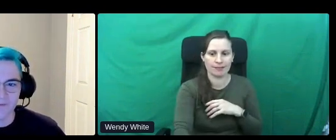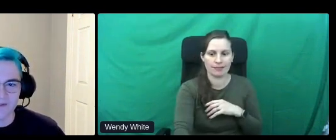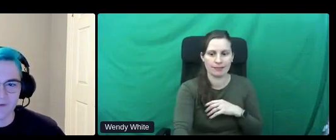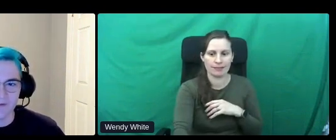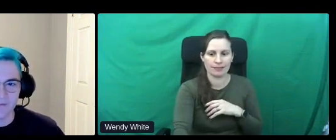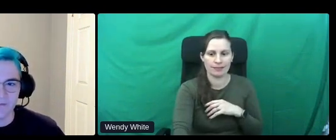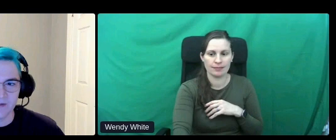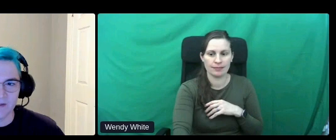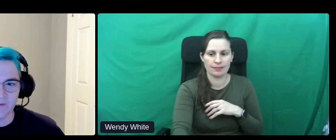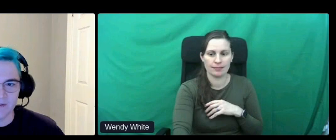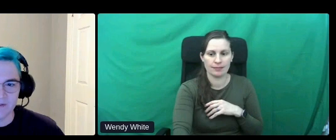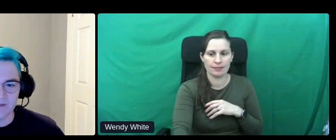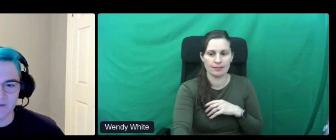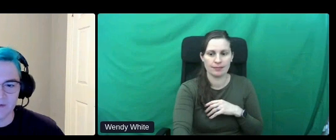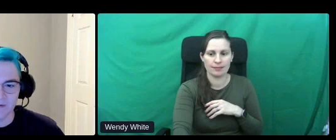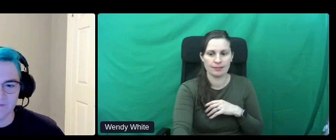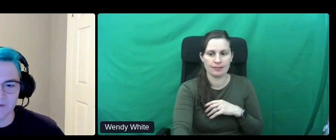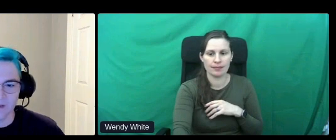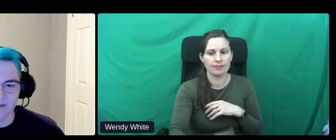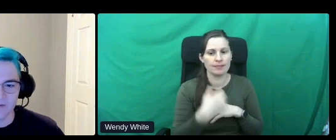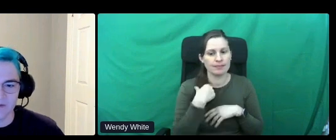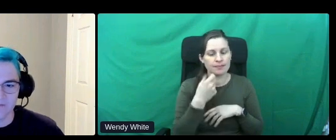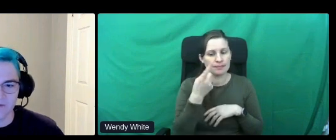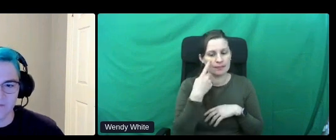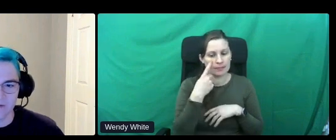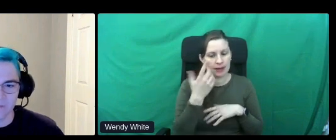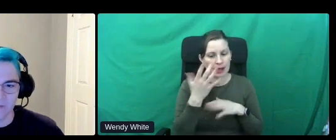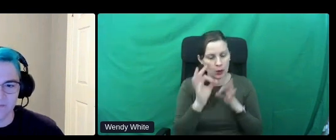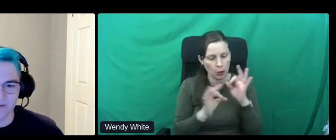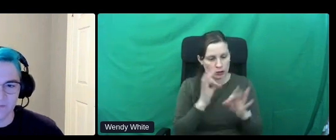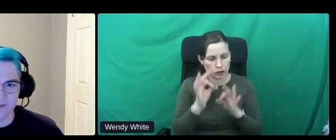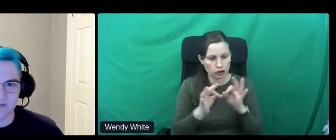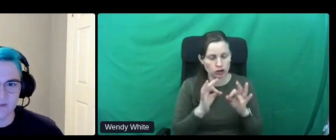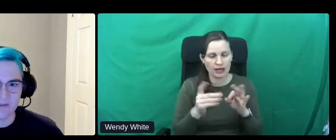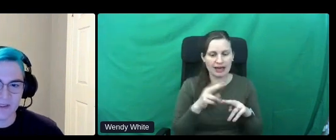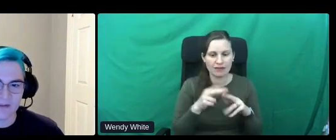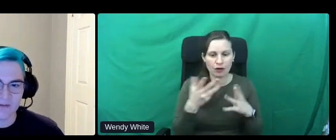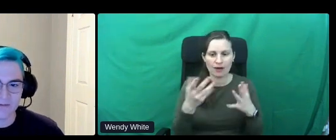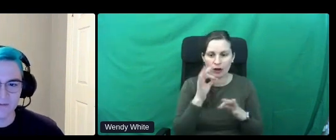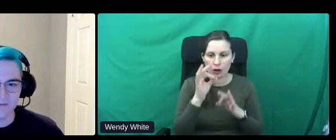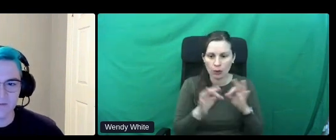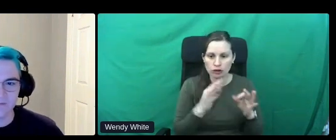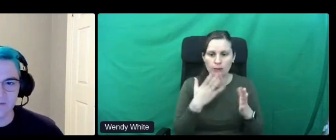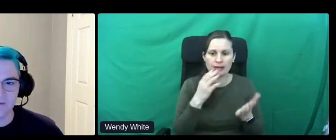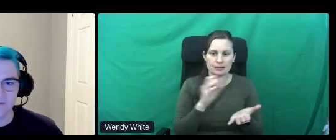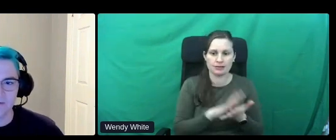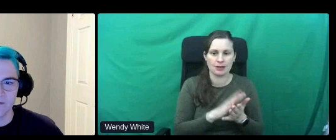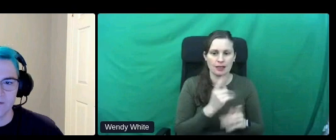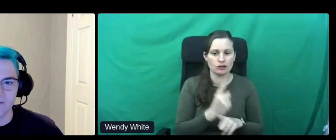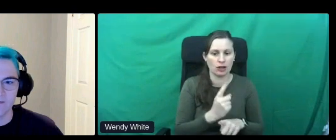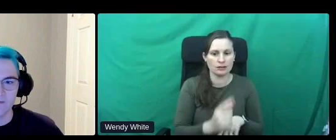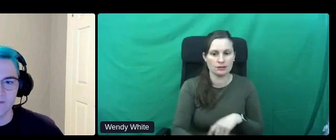All right, I'm just looking through the questions here. If anyone has questions, feel free to post them into the chat.